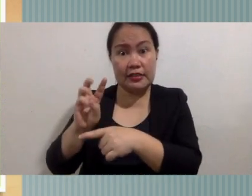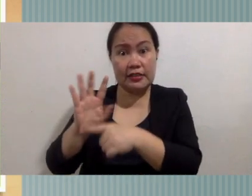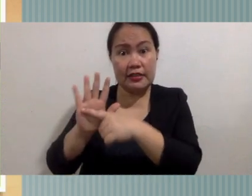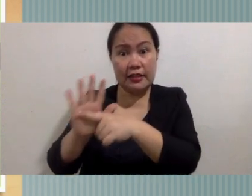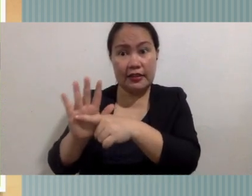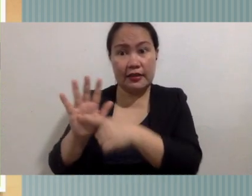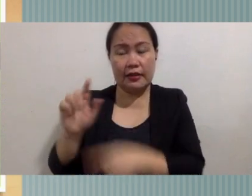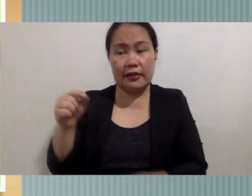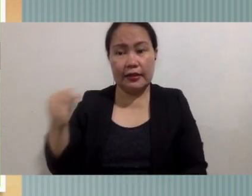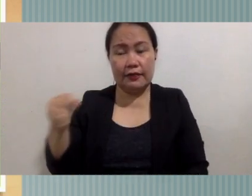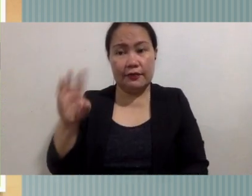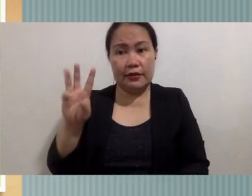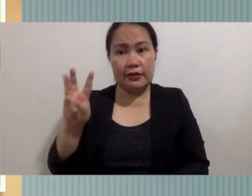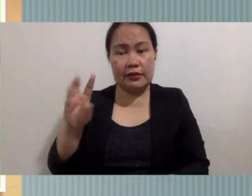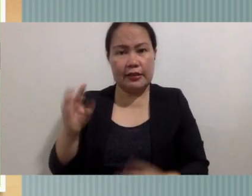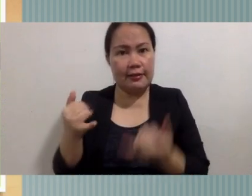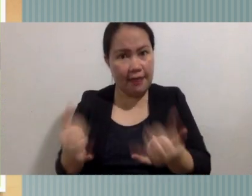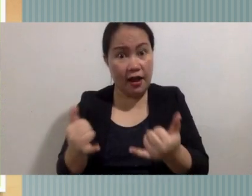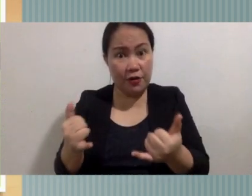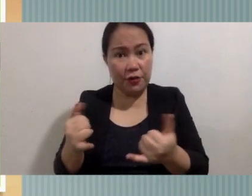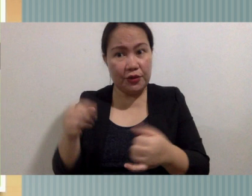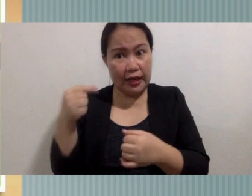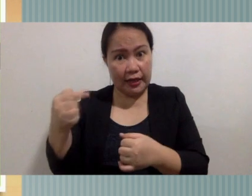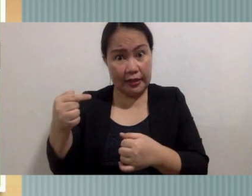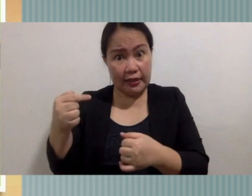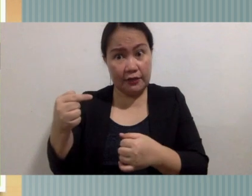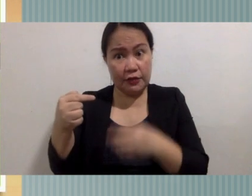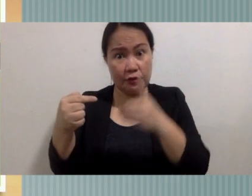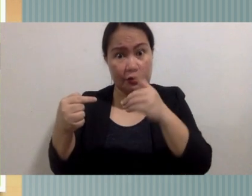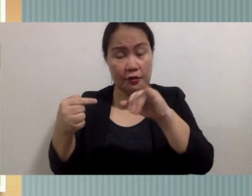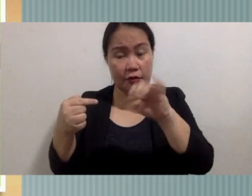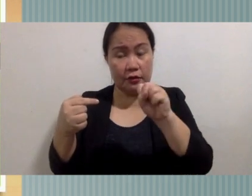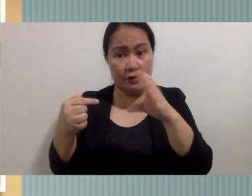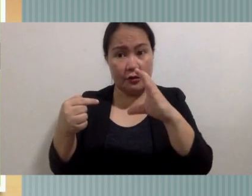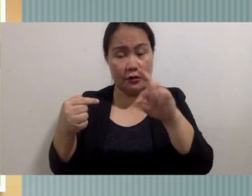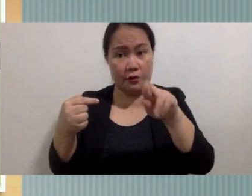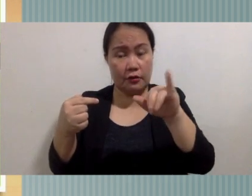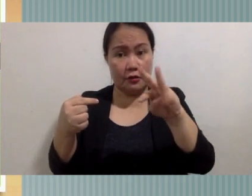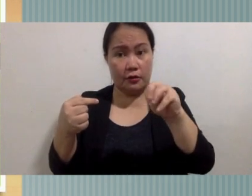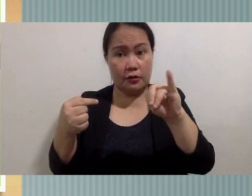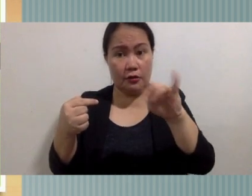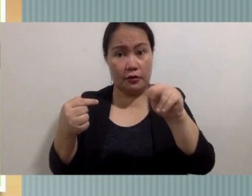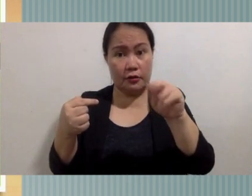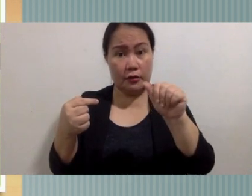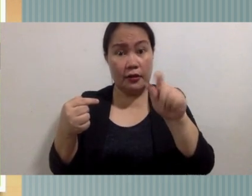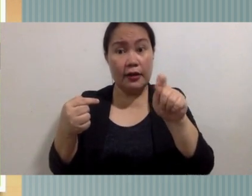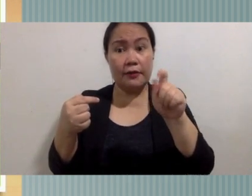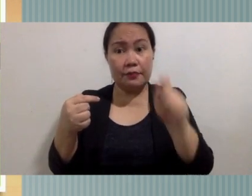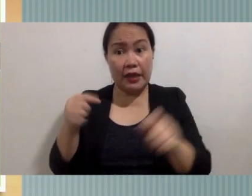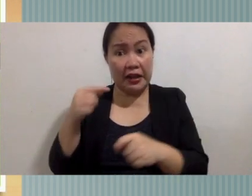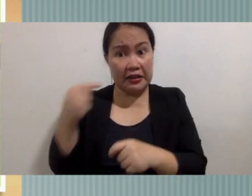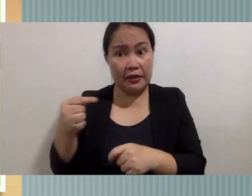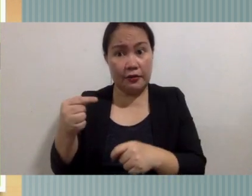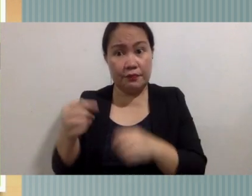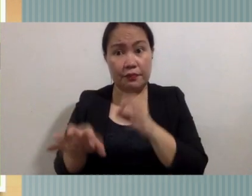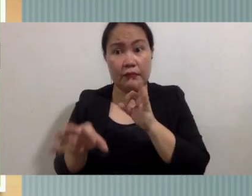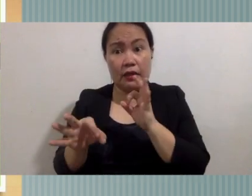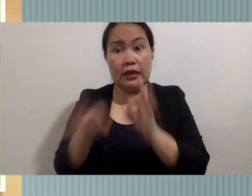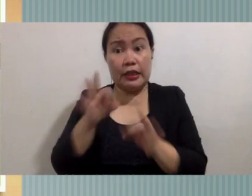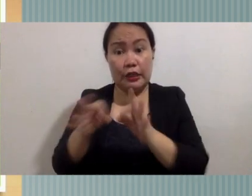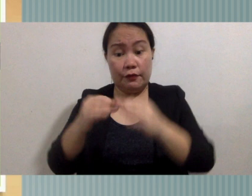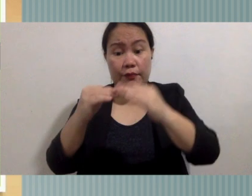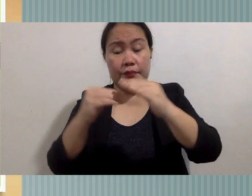our discriminant is a negative number. Okay, we all know, sabi ko